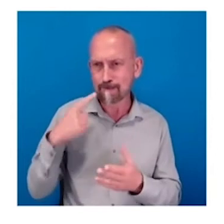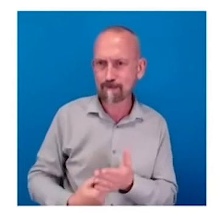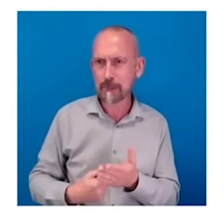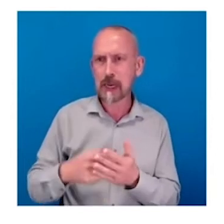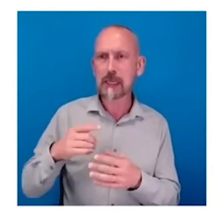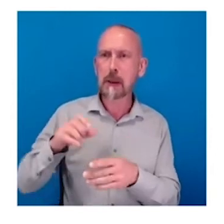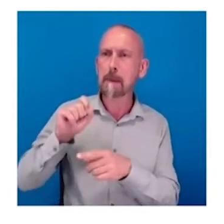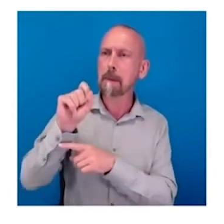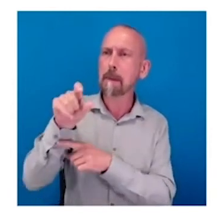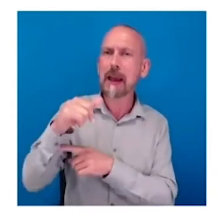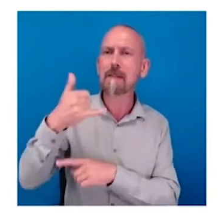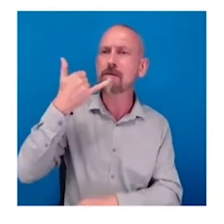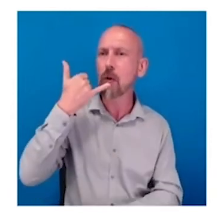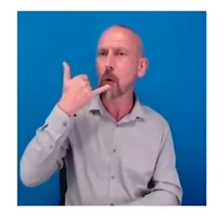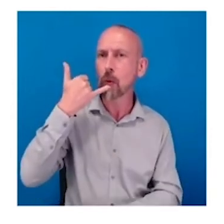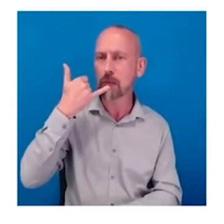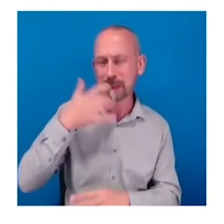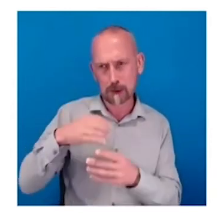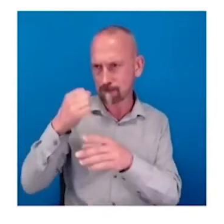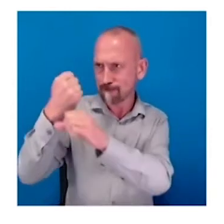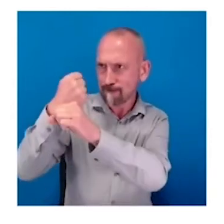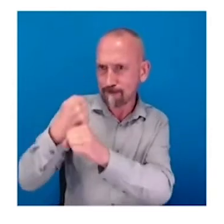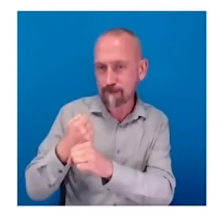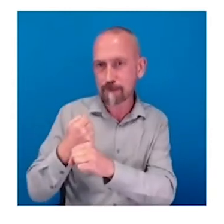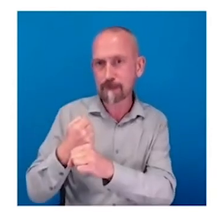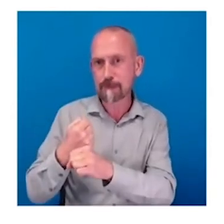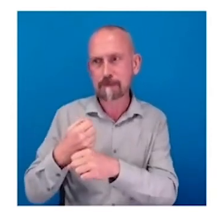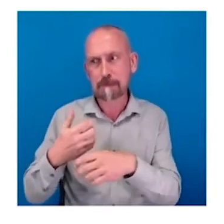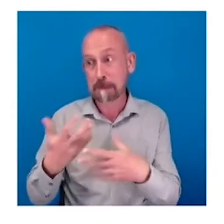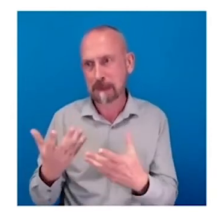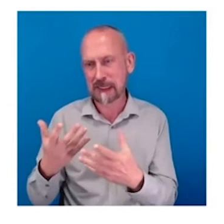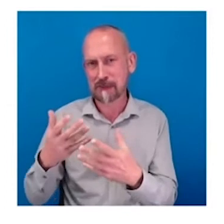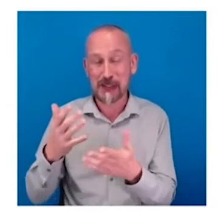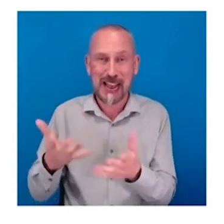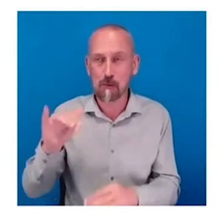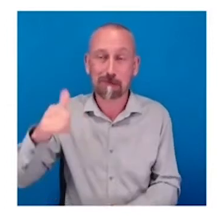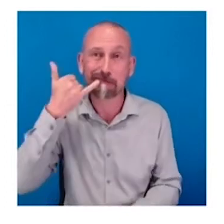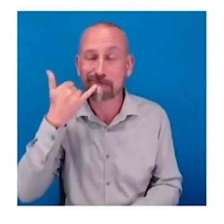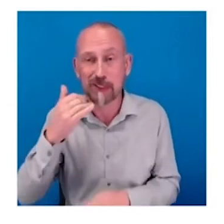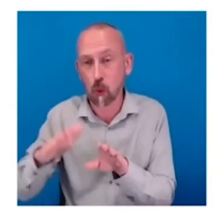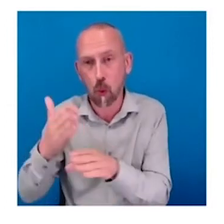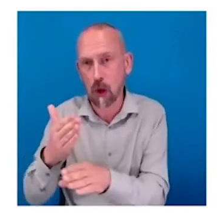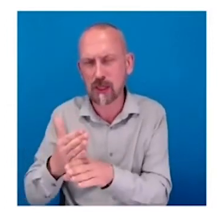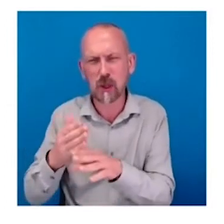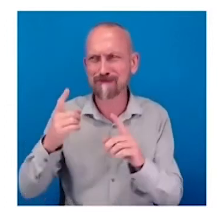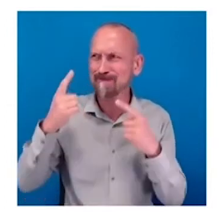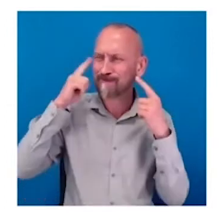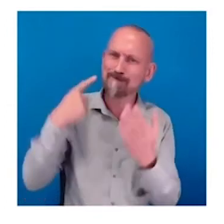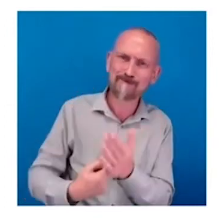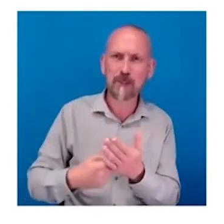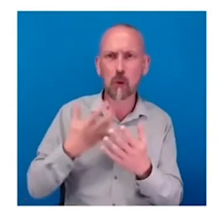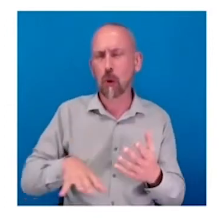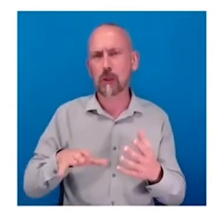anymore. So we came up with reinventing the payphone, which came out to this kiosk that we put on the street called Link